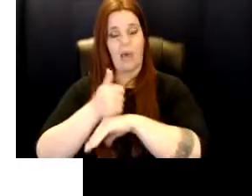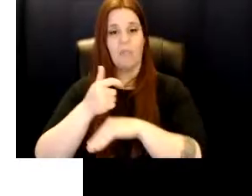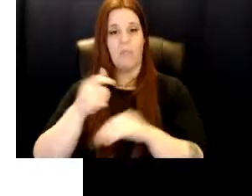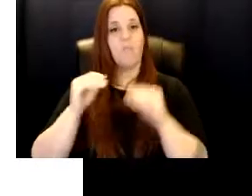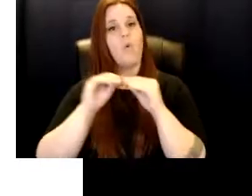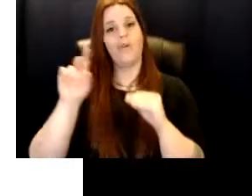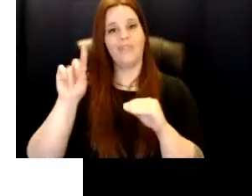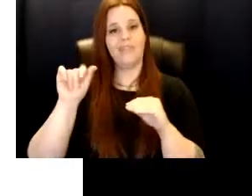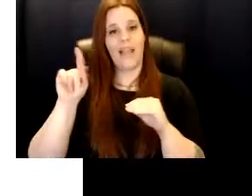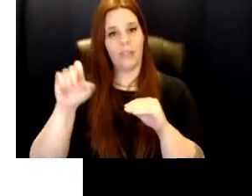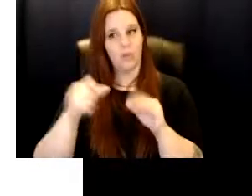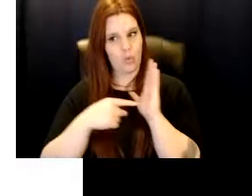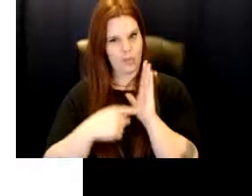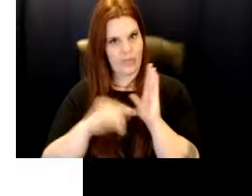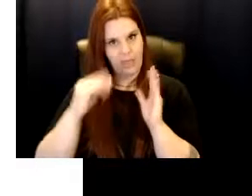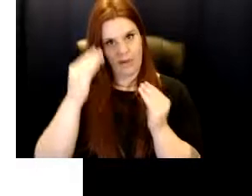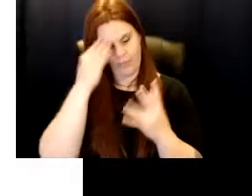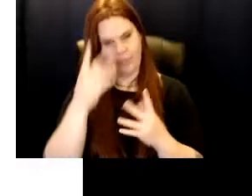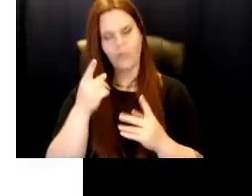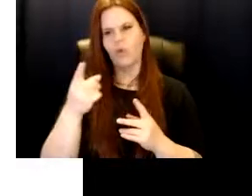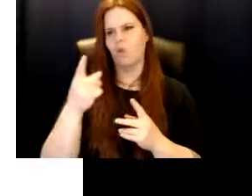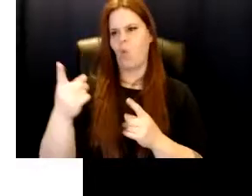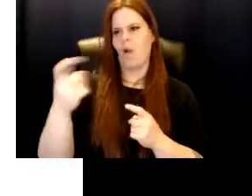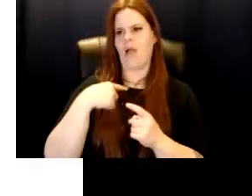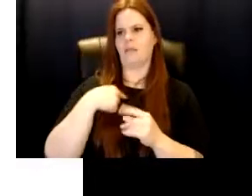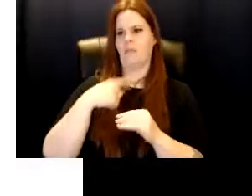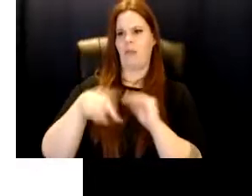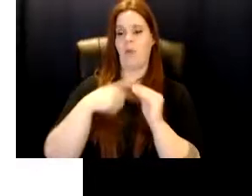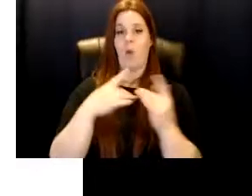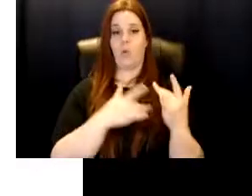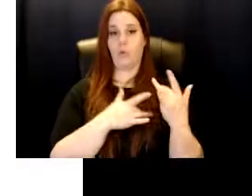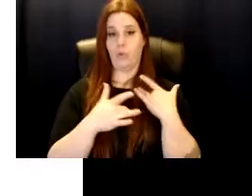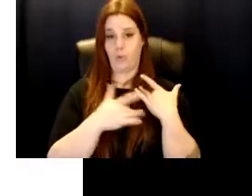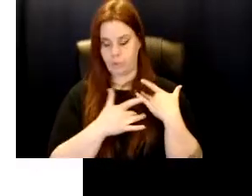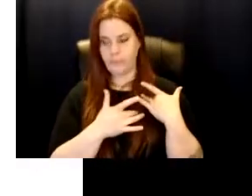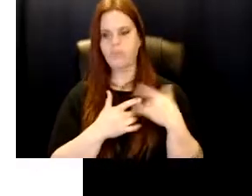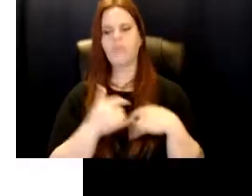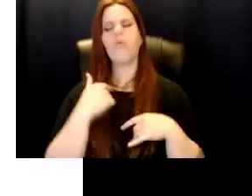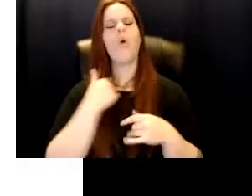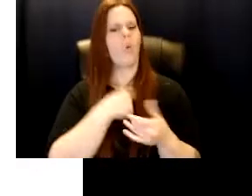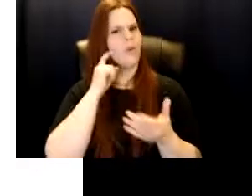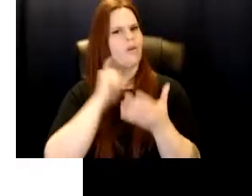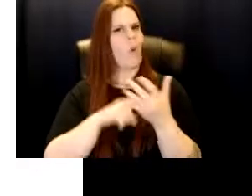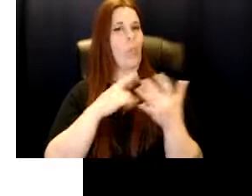found, you're asking me about, concern. What we have found is the concern is